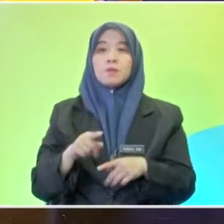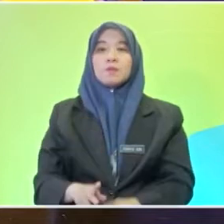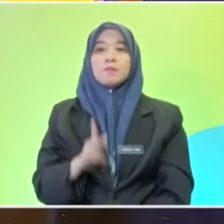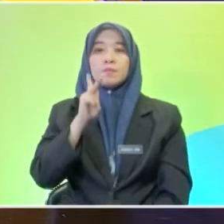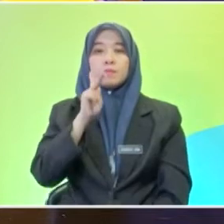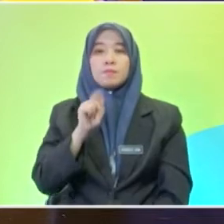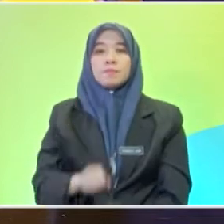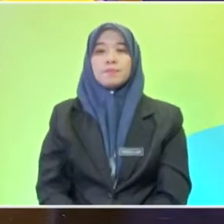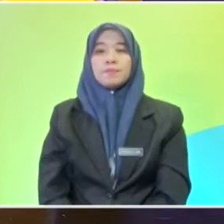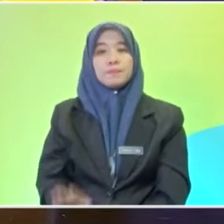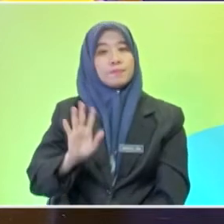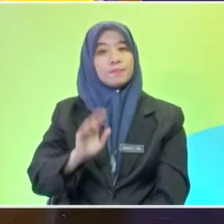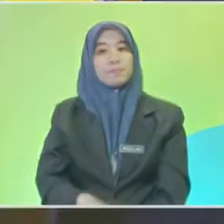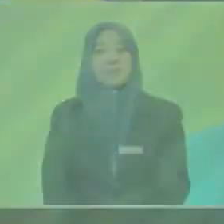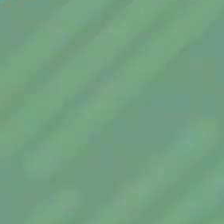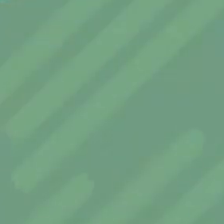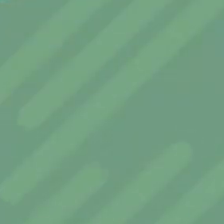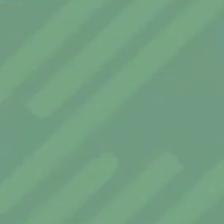See you after this.